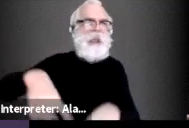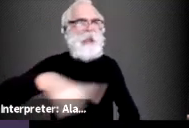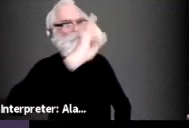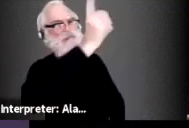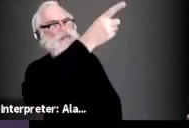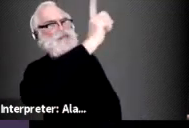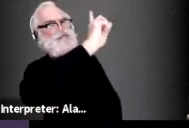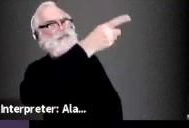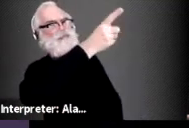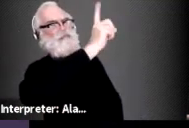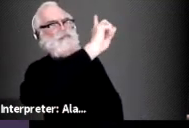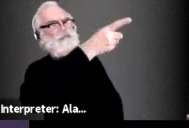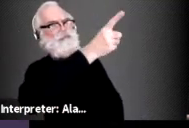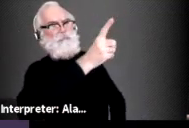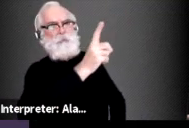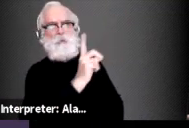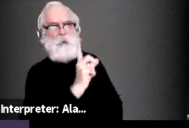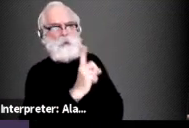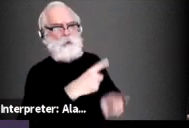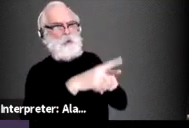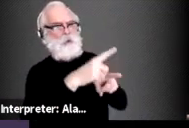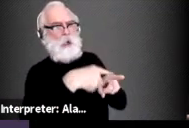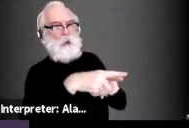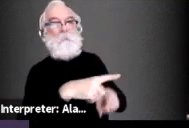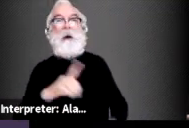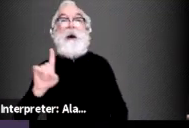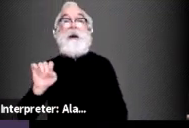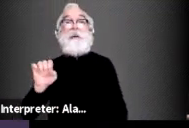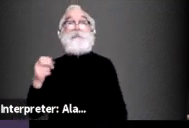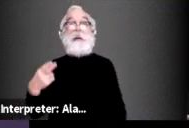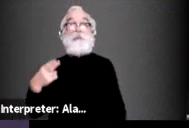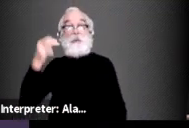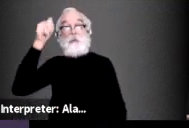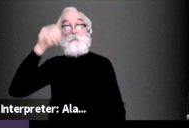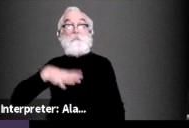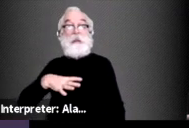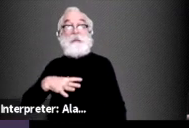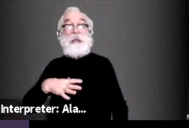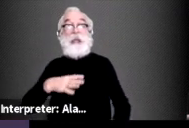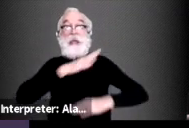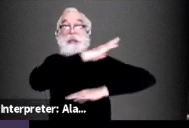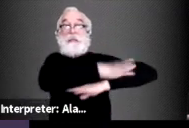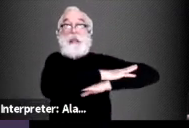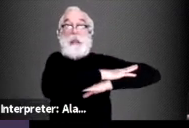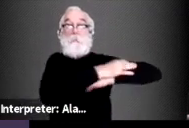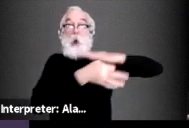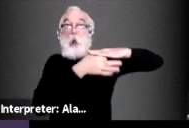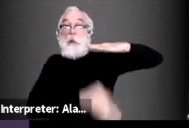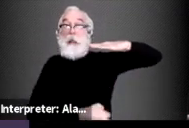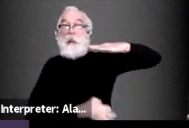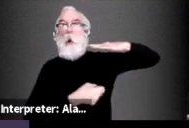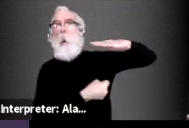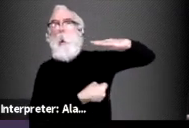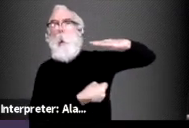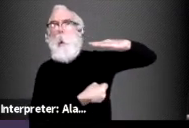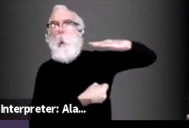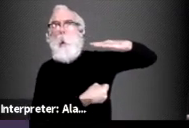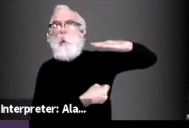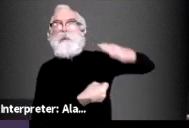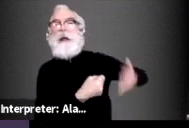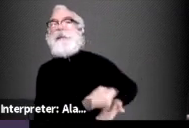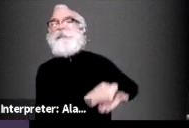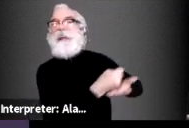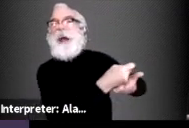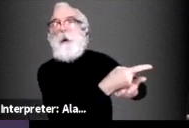finger. A Dutchman holds a leg of the table to prevent the Englishman from falling, an allusion